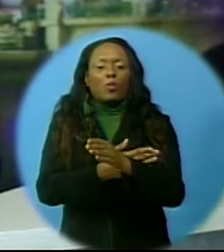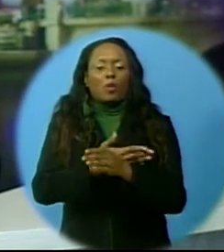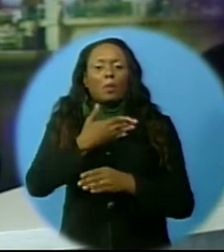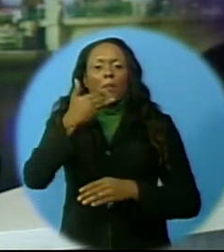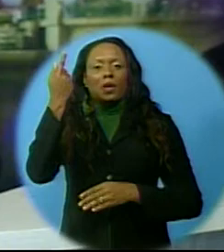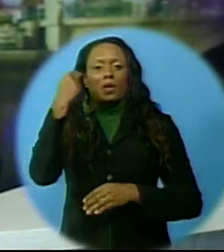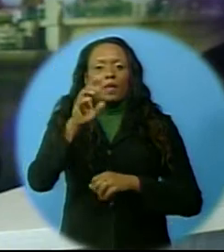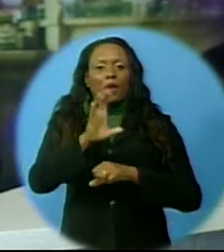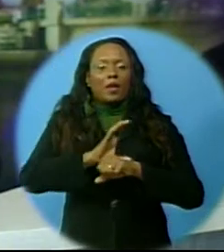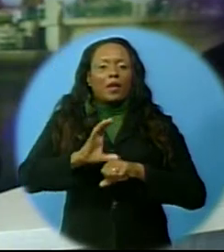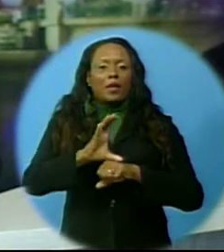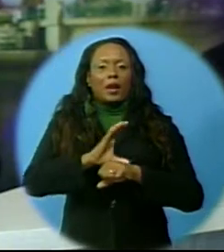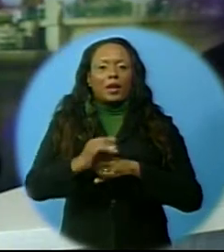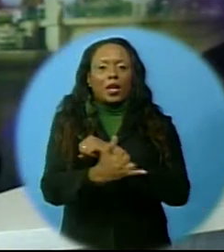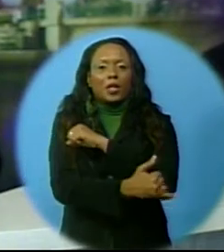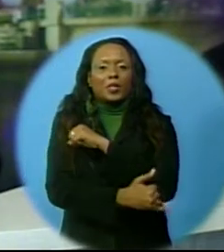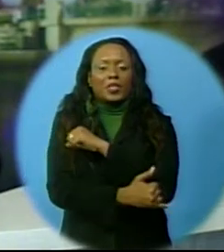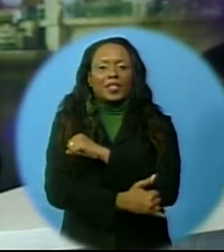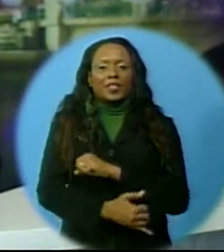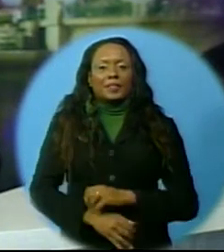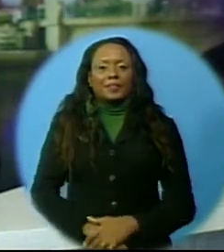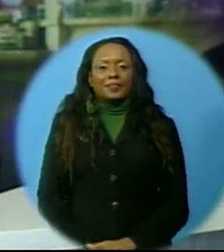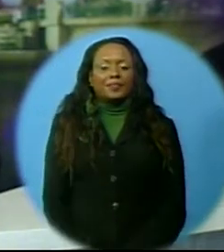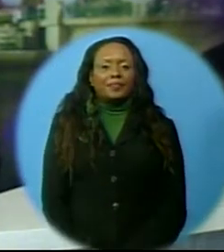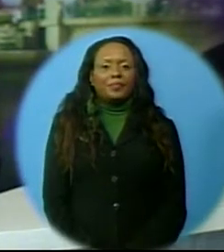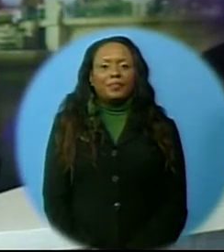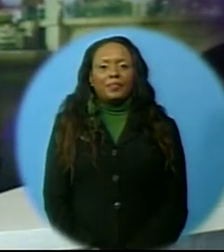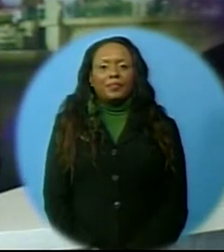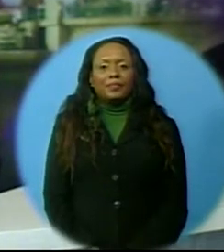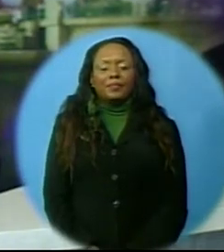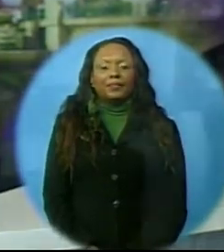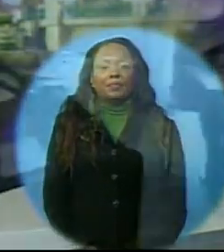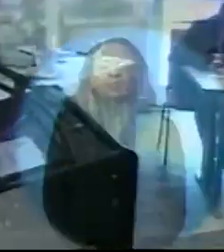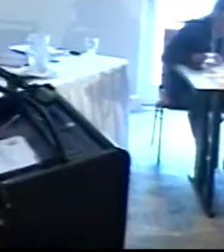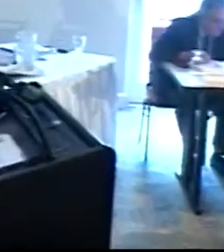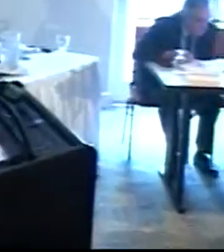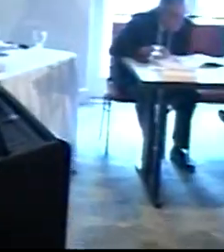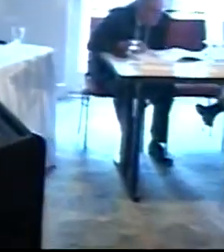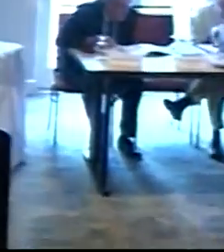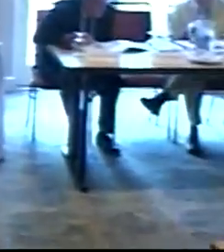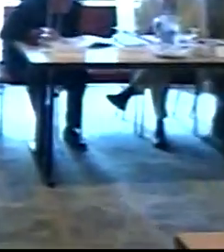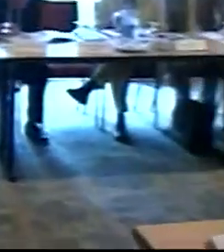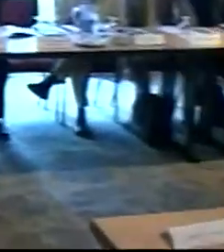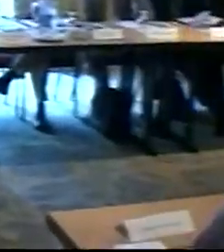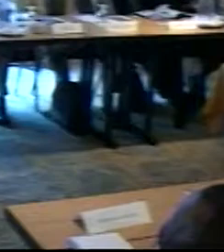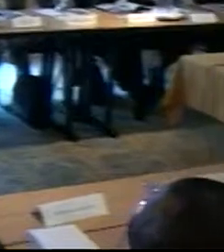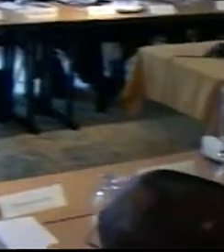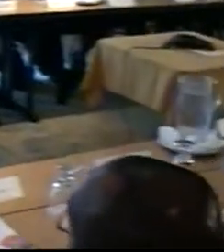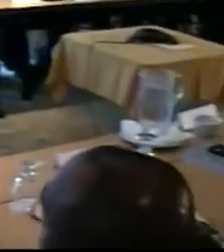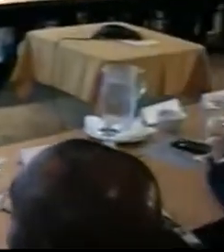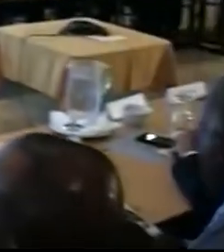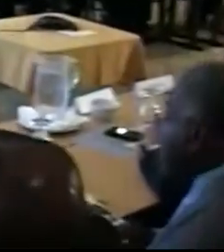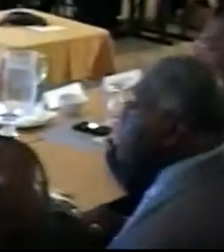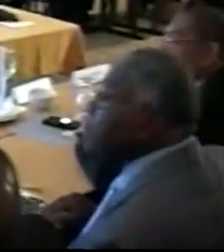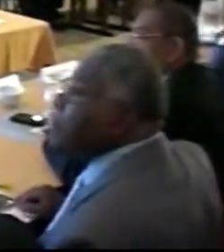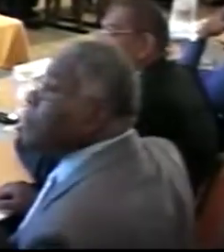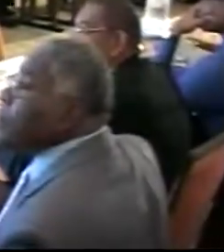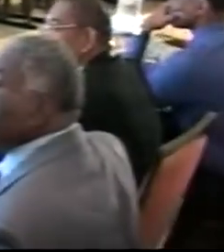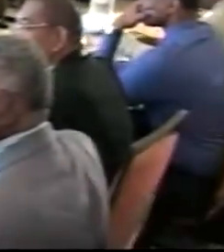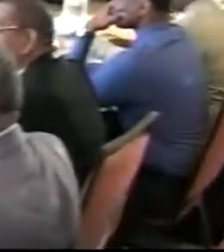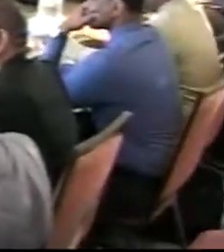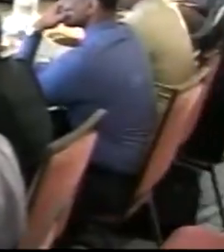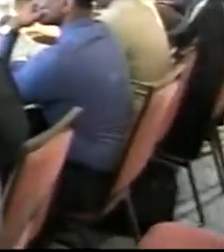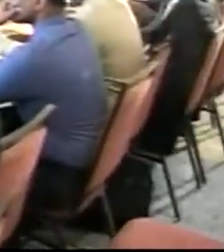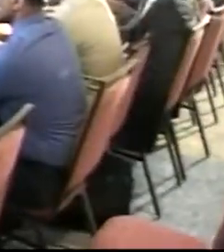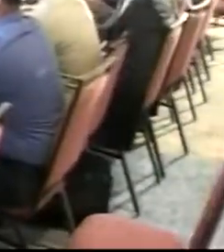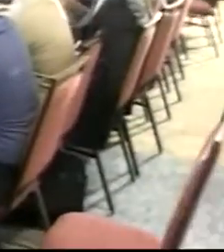of directors of the CDF. He's been putting a case to officials from Barbados and across the region gathered at the Courtyard Marriott for the